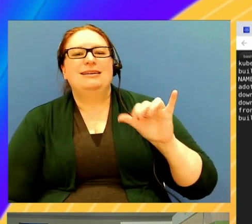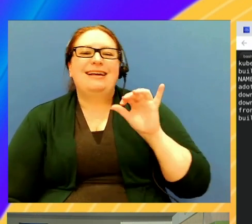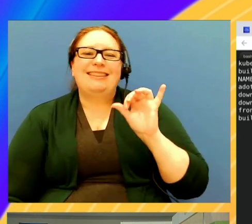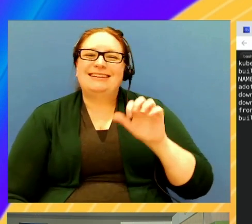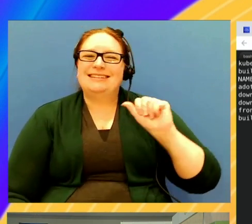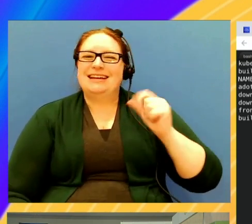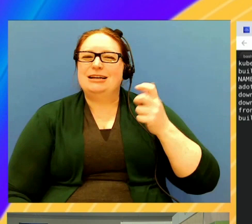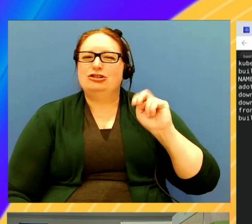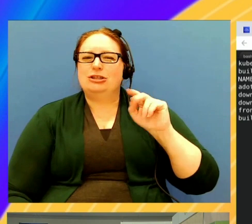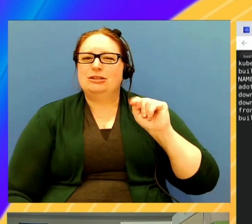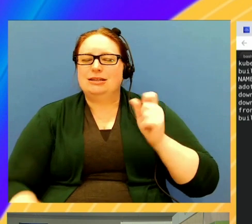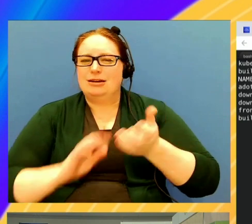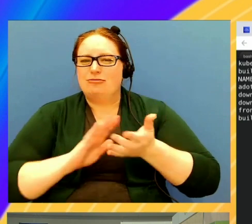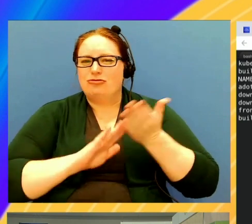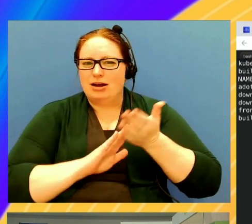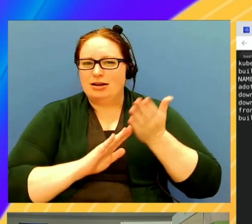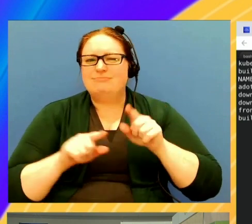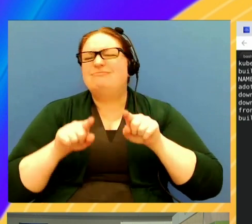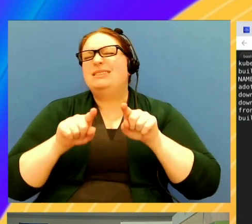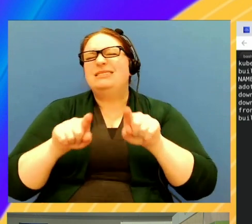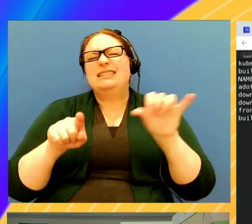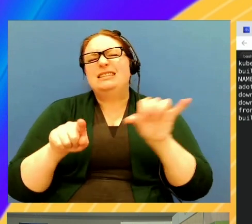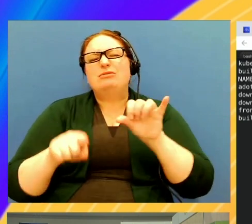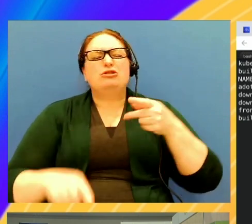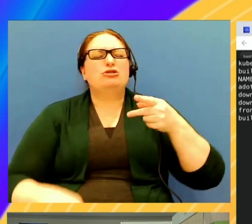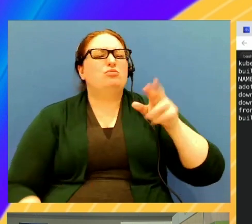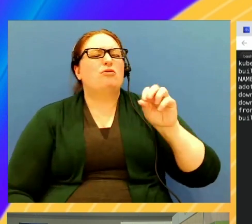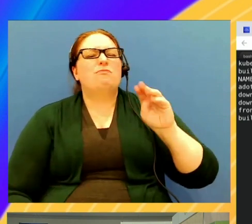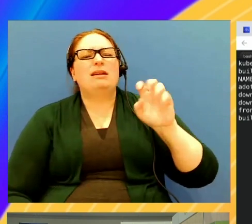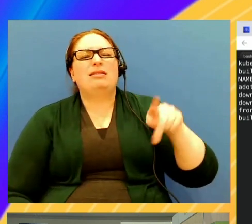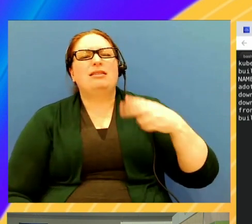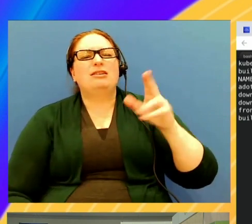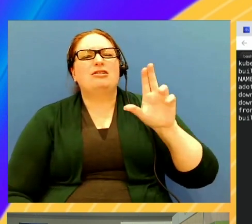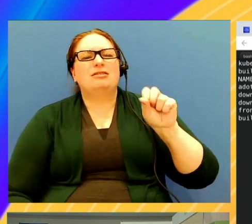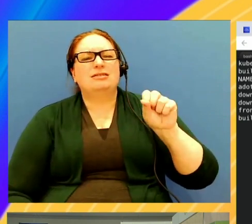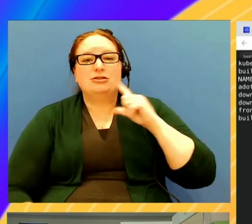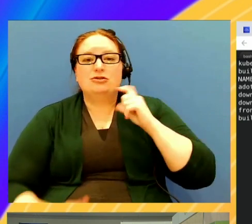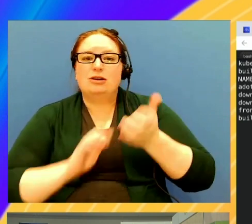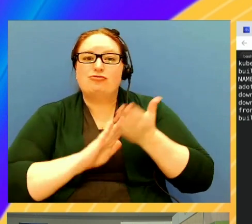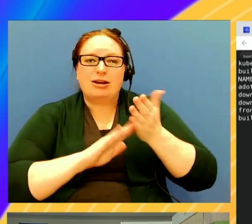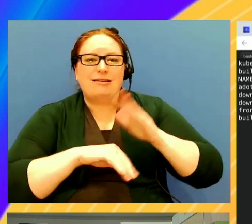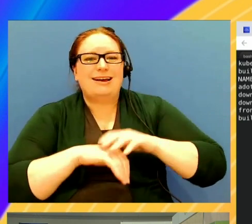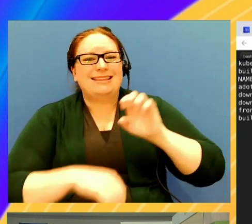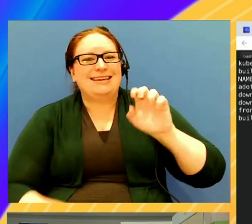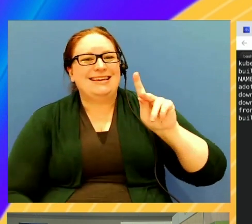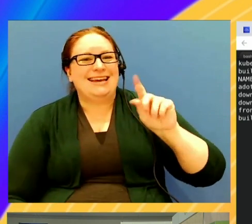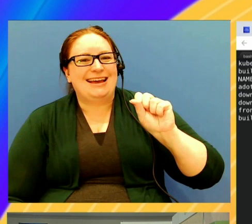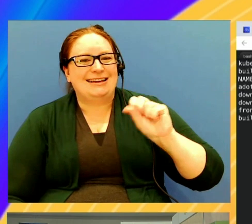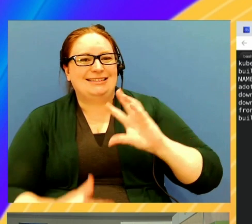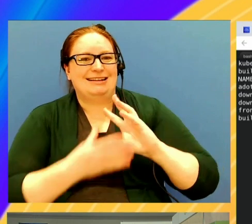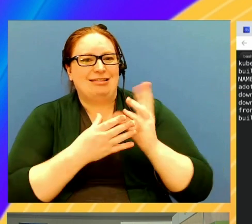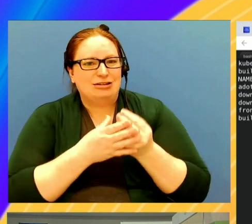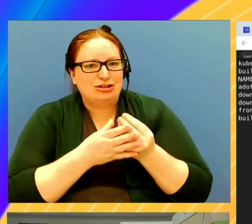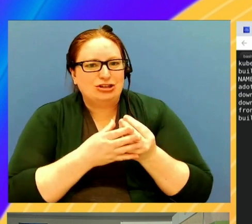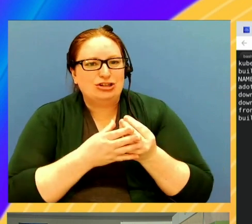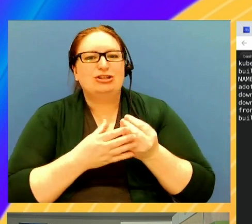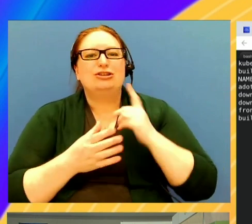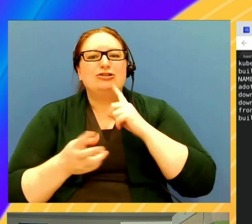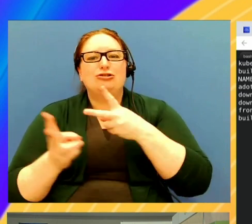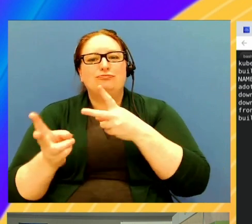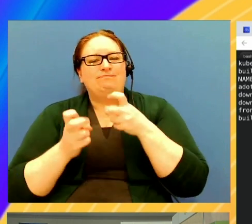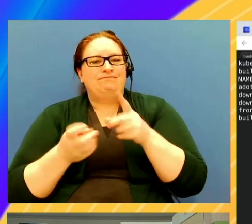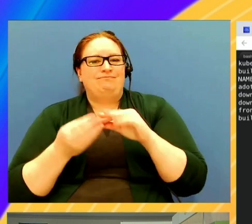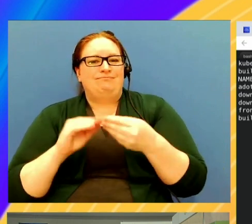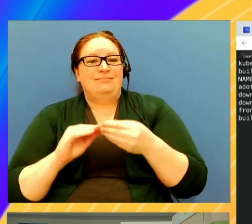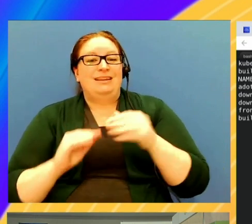you can run, synonymous to Prometheus, right? Like you can run this agent on your Amazon EKS cluster to scrape these metrics, and the agent